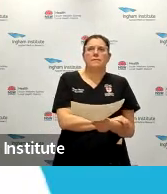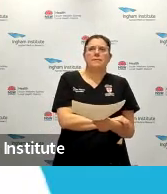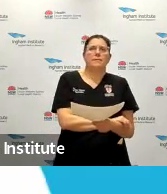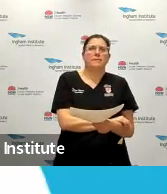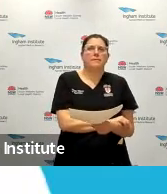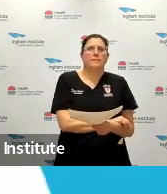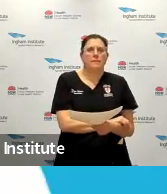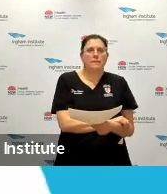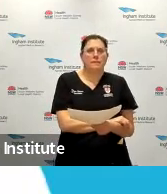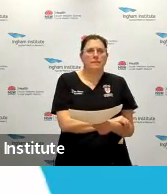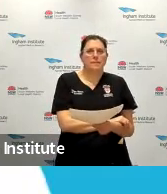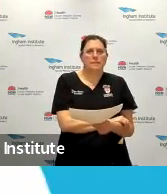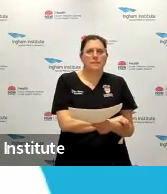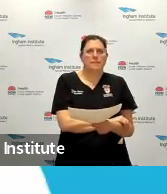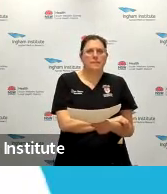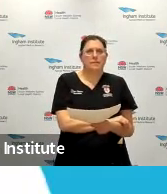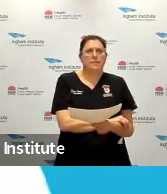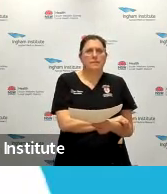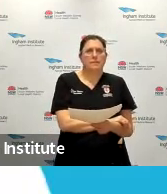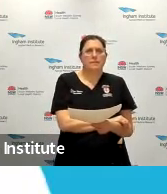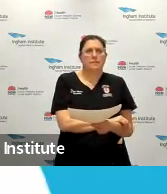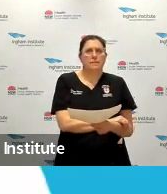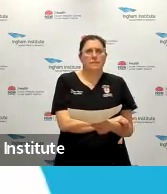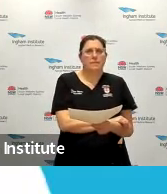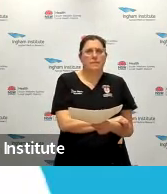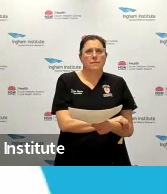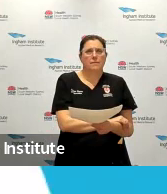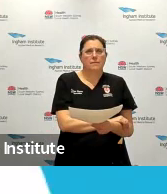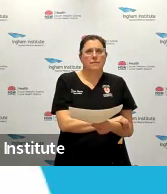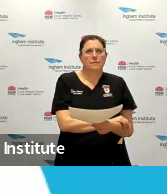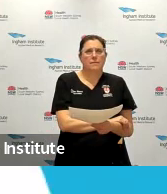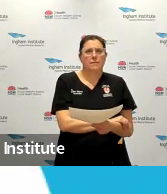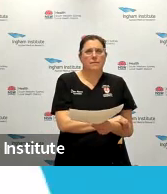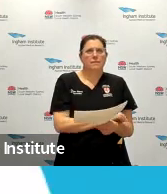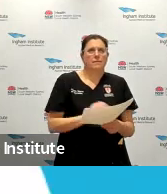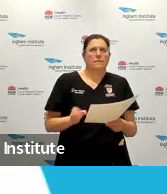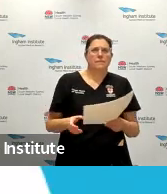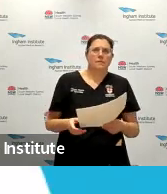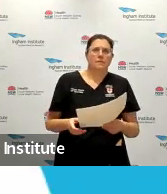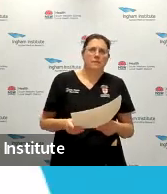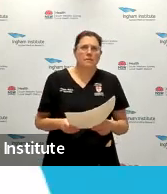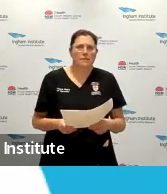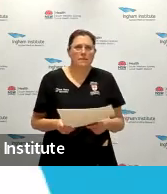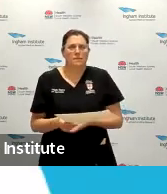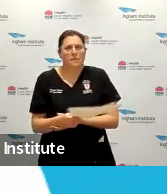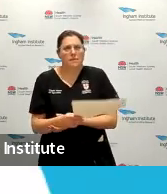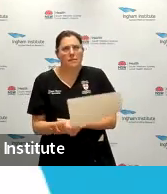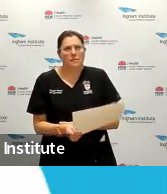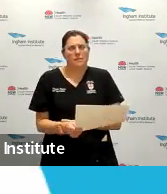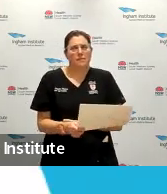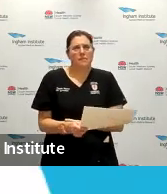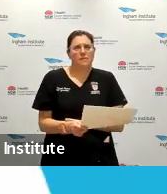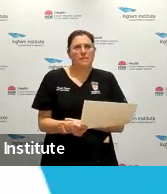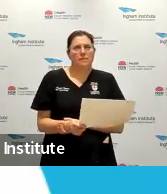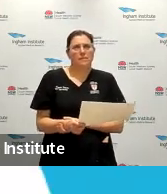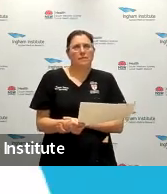therapy. That led to us being awarded a $1.9 million NHMRC grant over the last 3 years with a